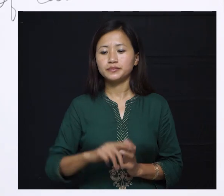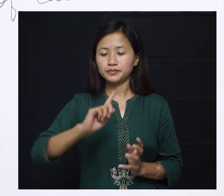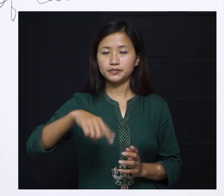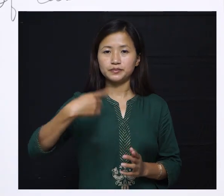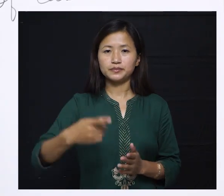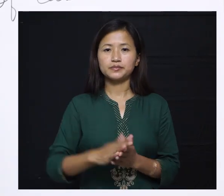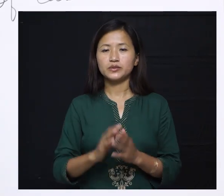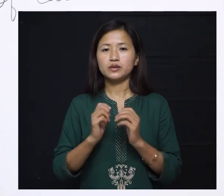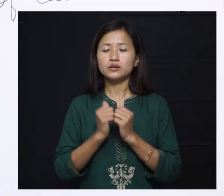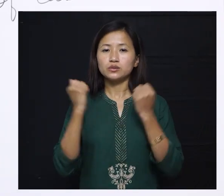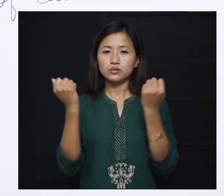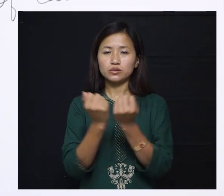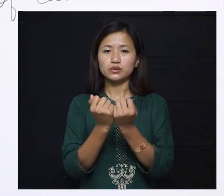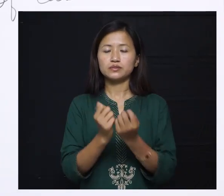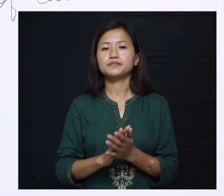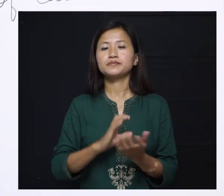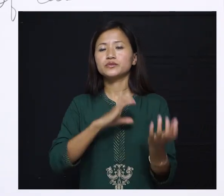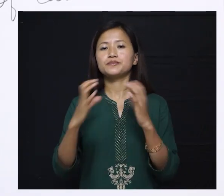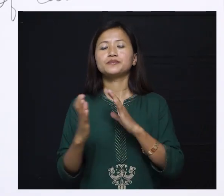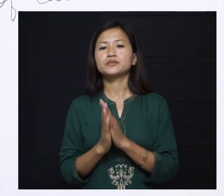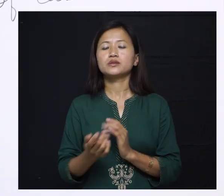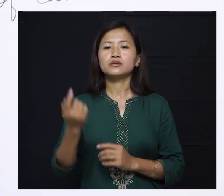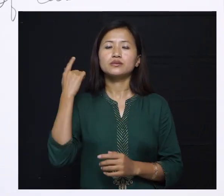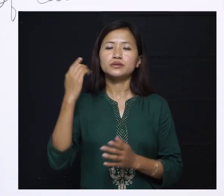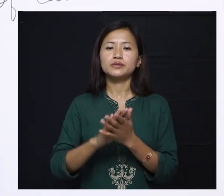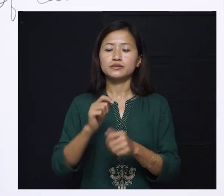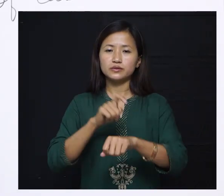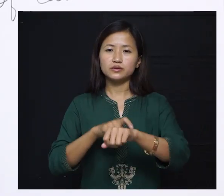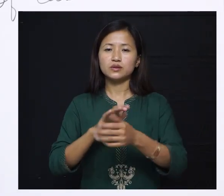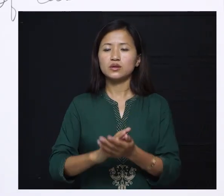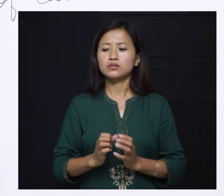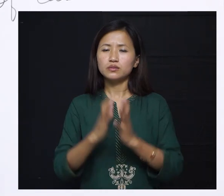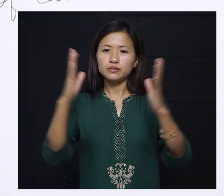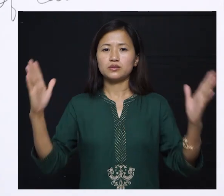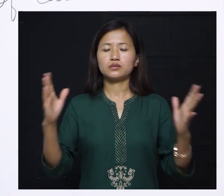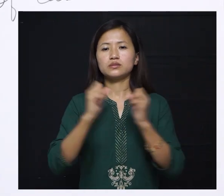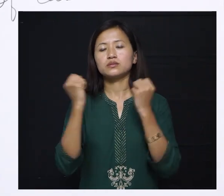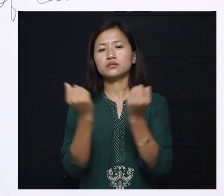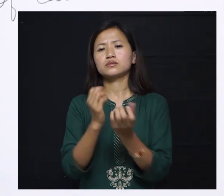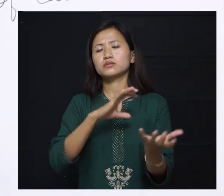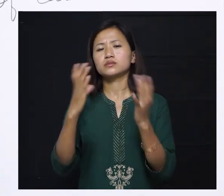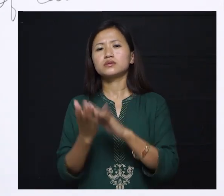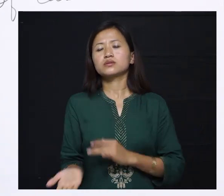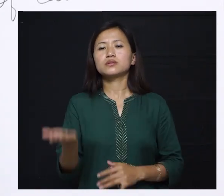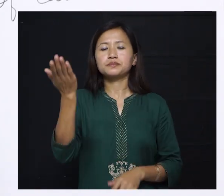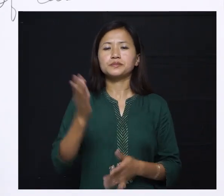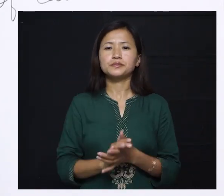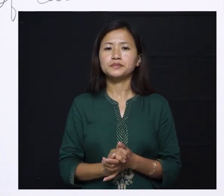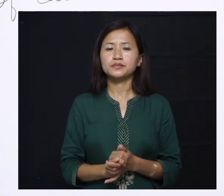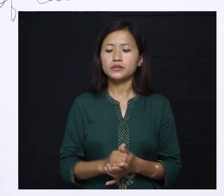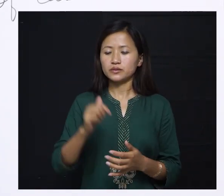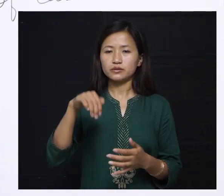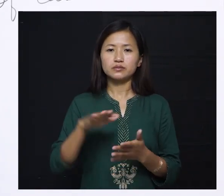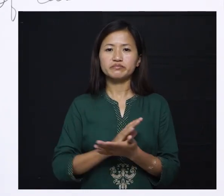the social change. Now, during the medieval times, so many social changes came up, not only in trade,